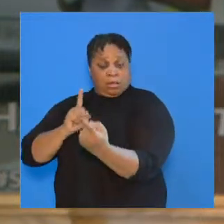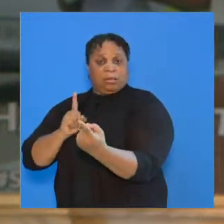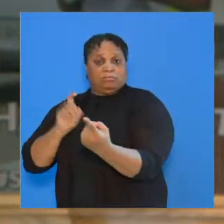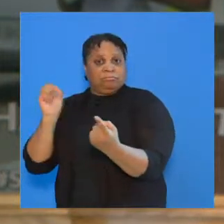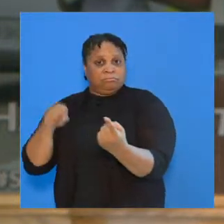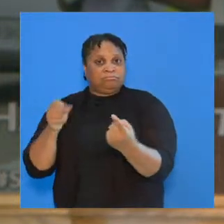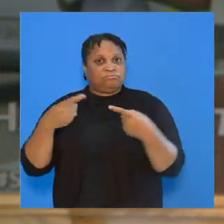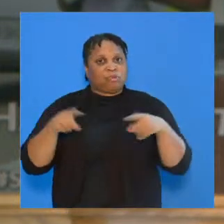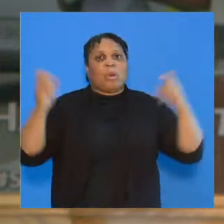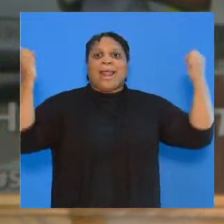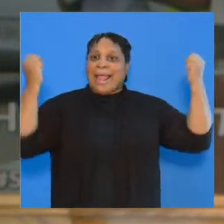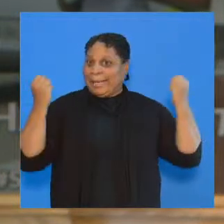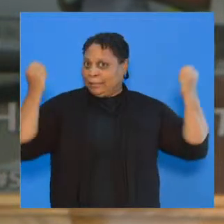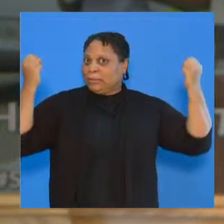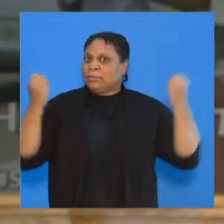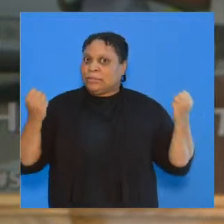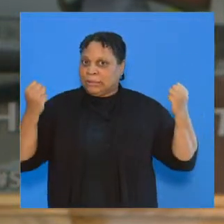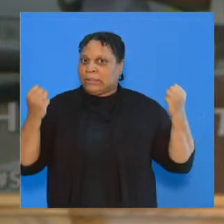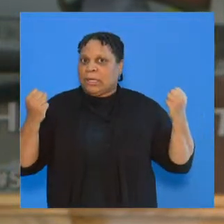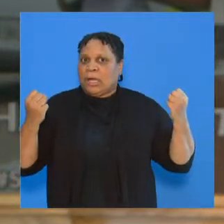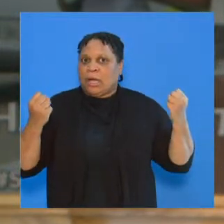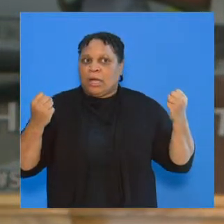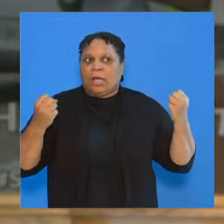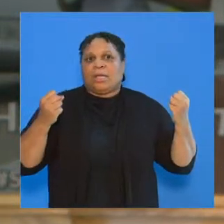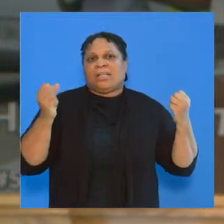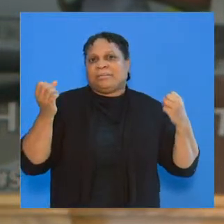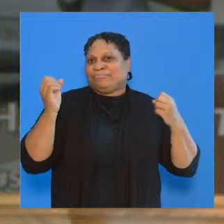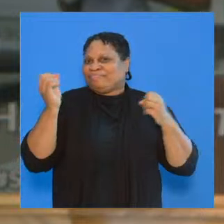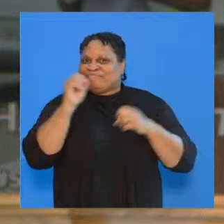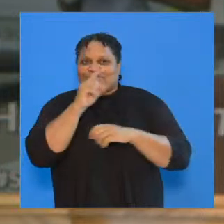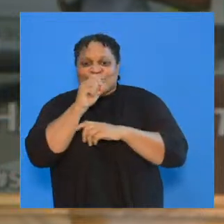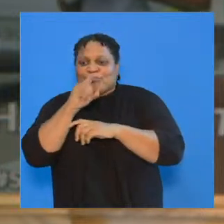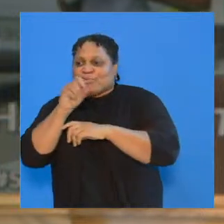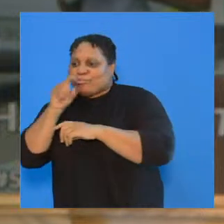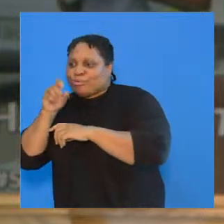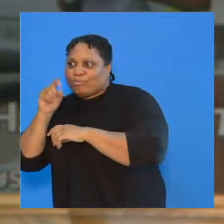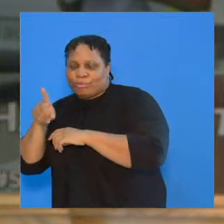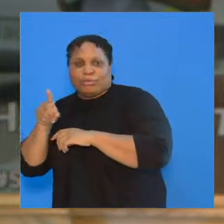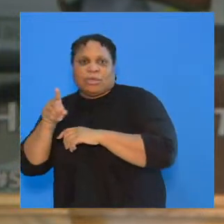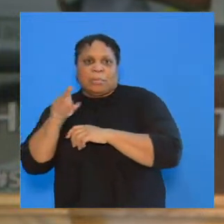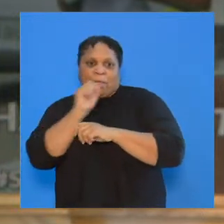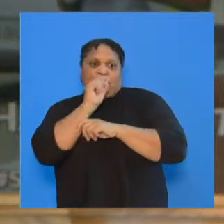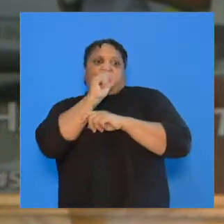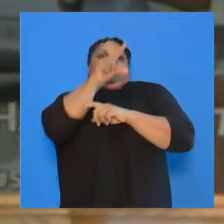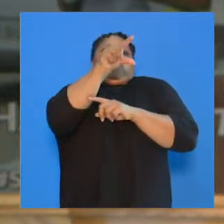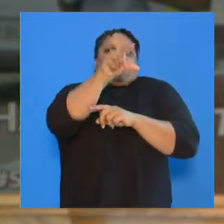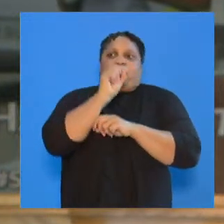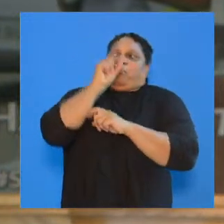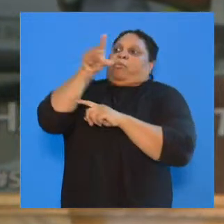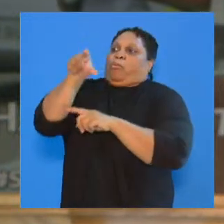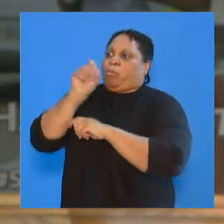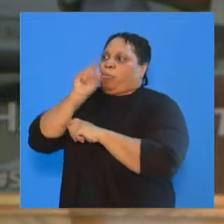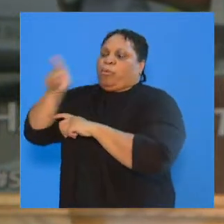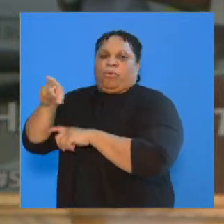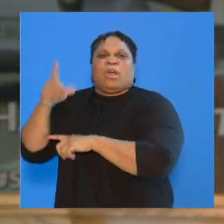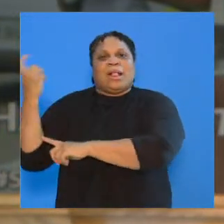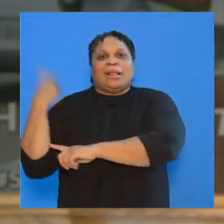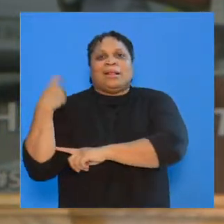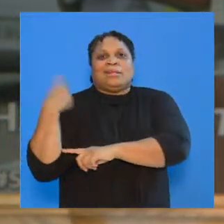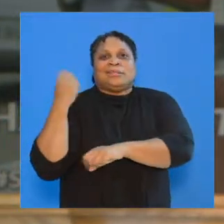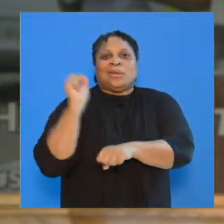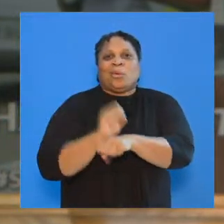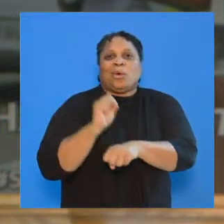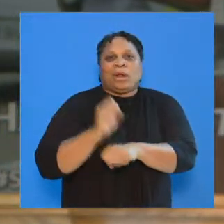during exercise, droplets containing COVID-19 may travel longer distances, and a gym workout is a